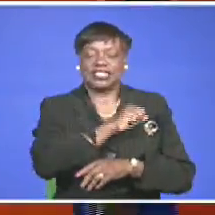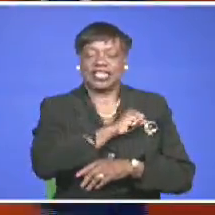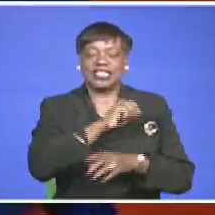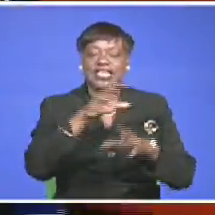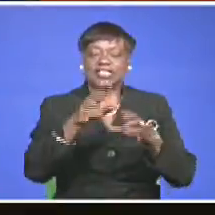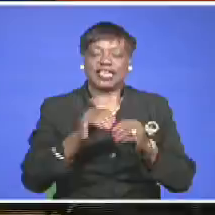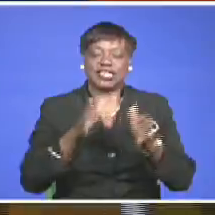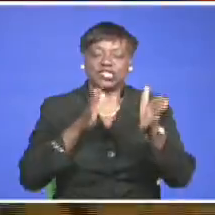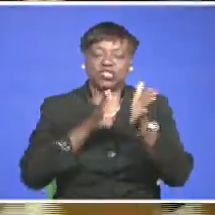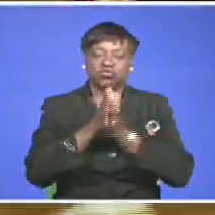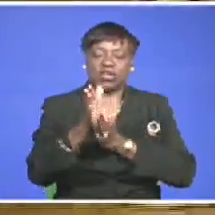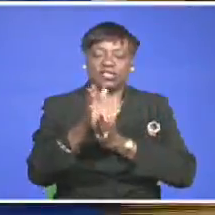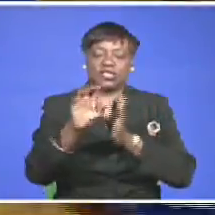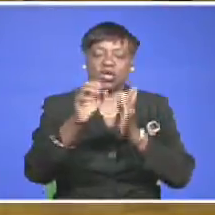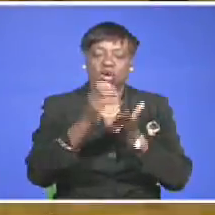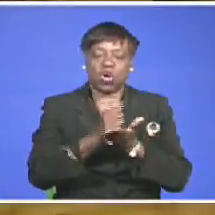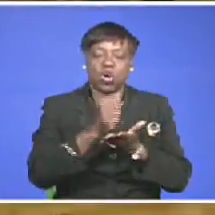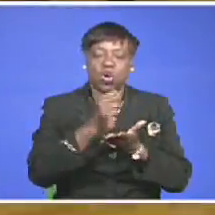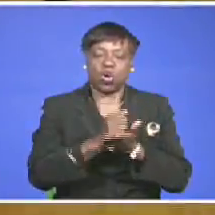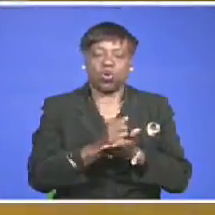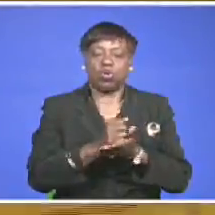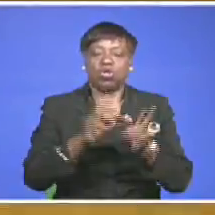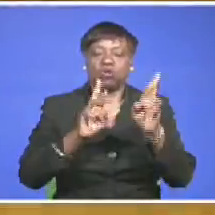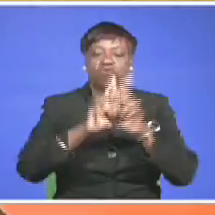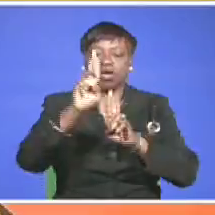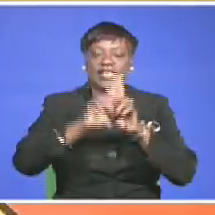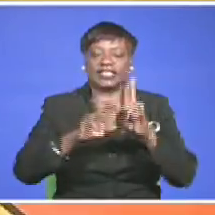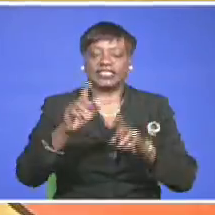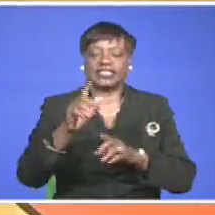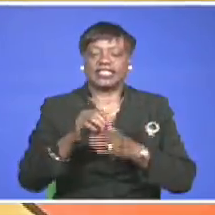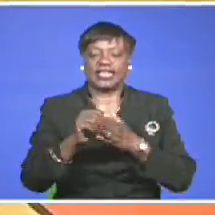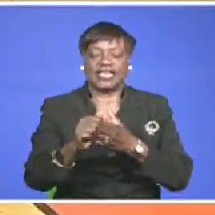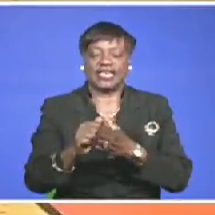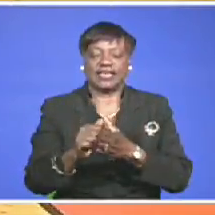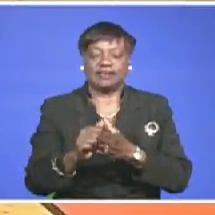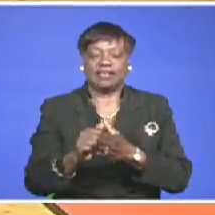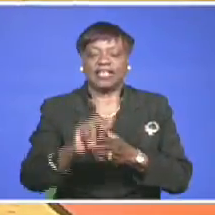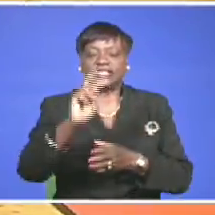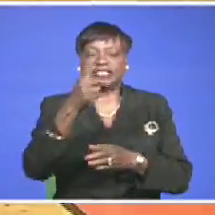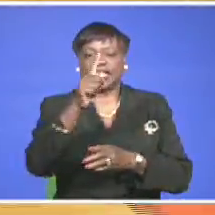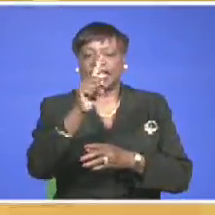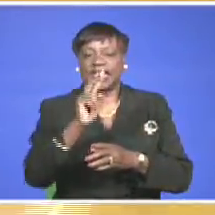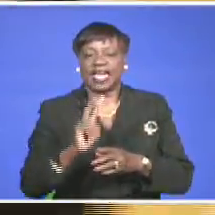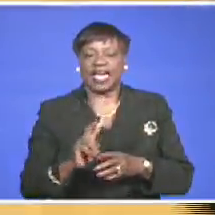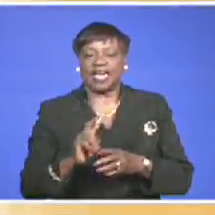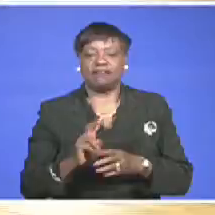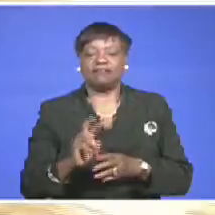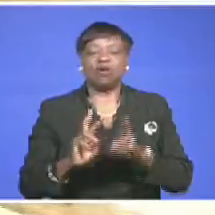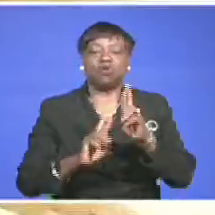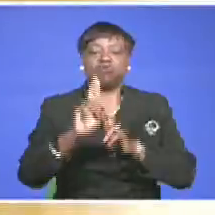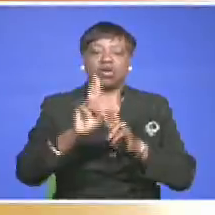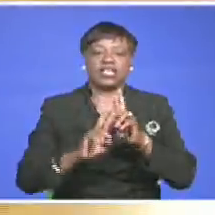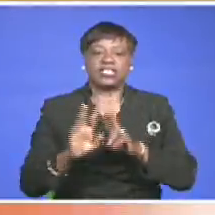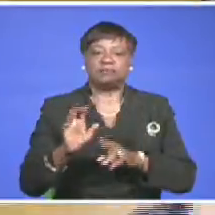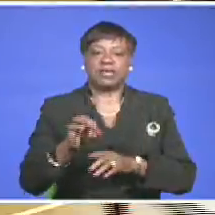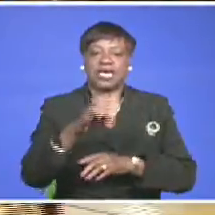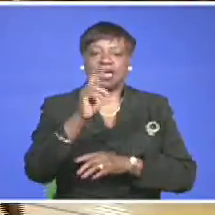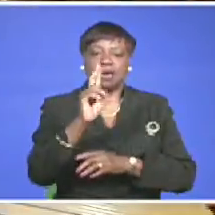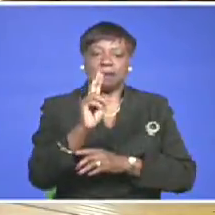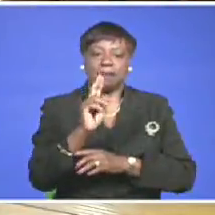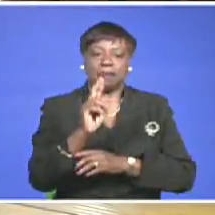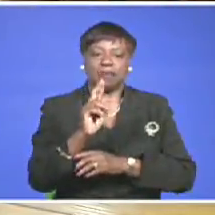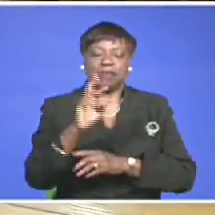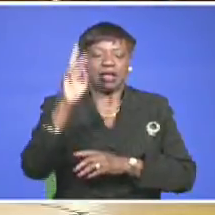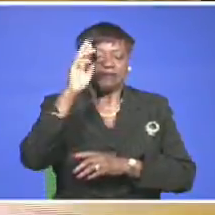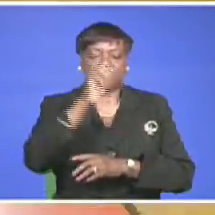to the hole. Rockets lead 48-41 at the break. Second half now, Rockets picking back up where they left off. Lindrick Store dialing